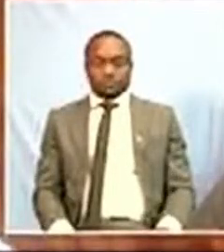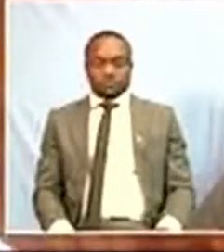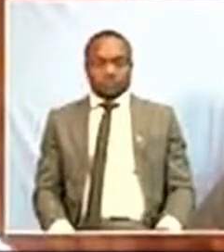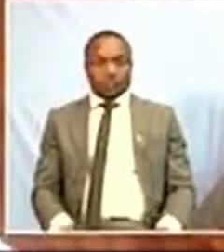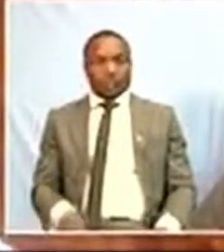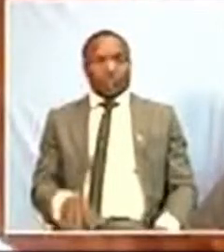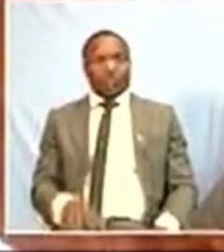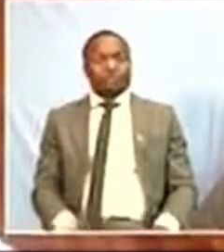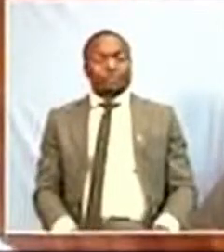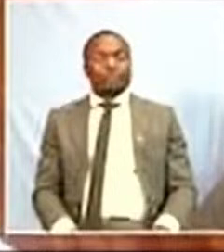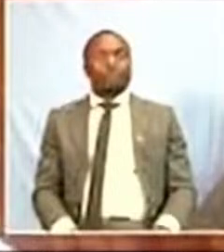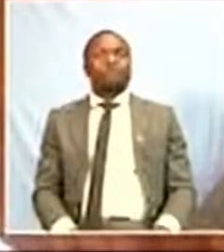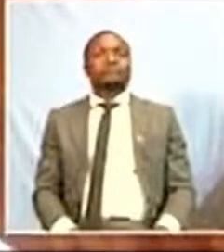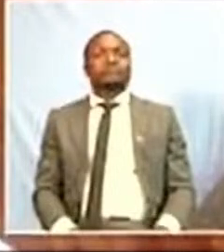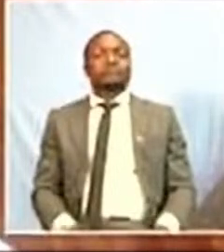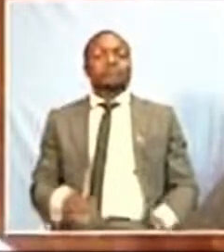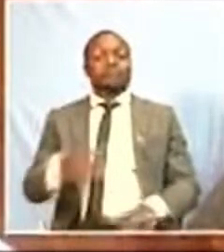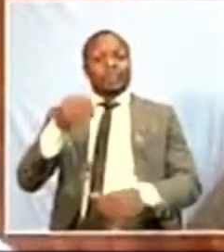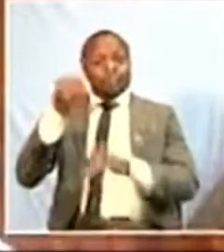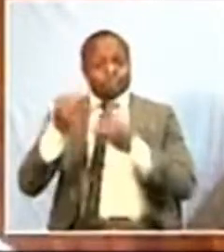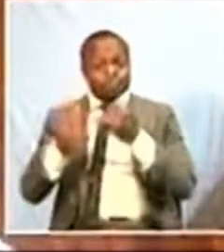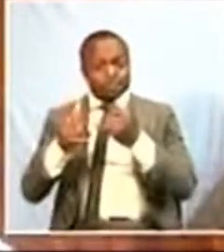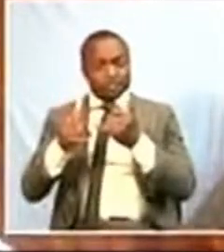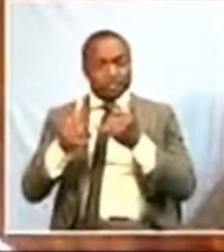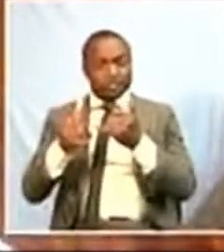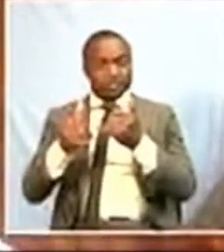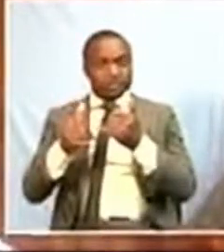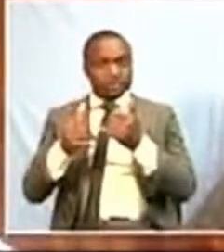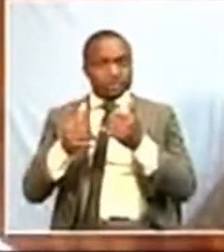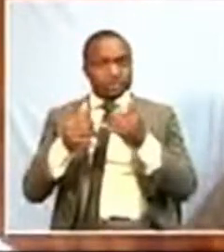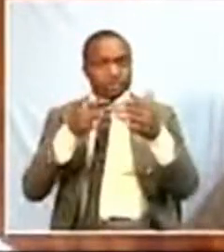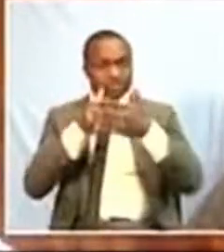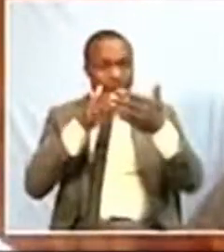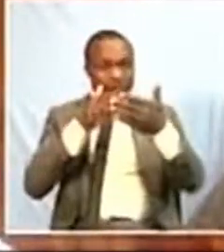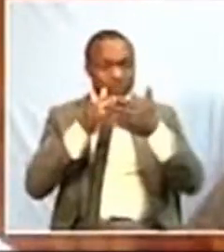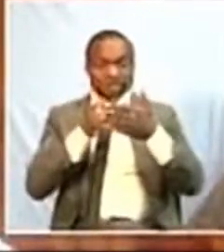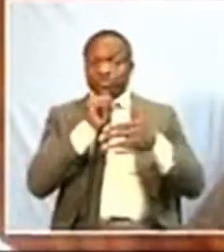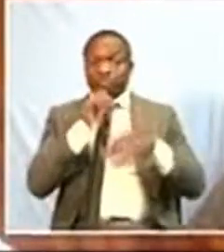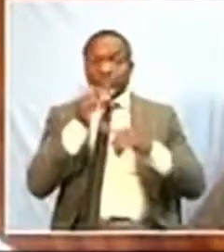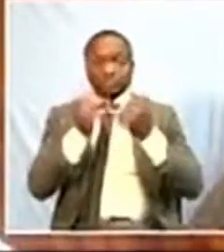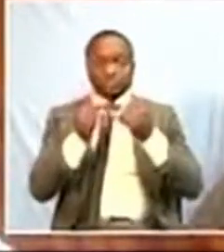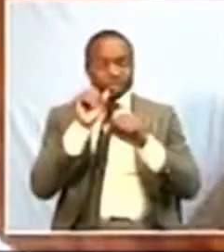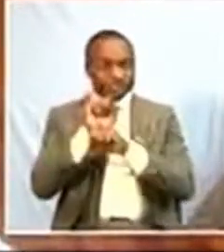The substantial completion versus the incomplete works?